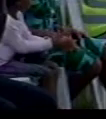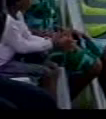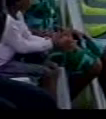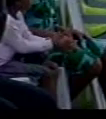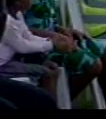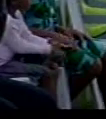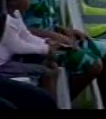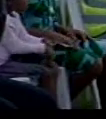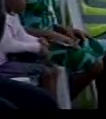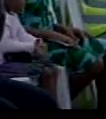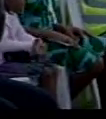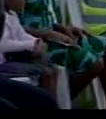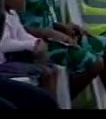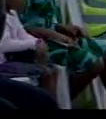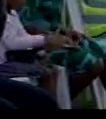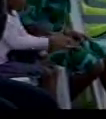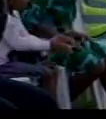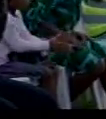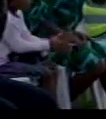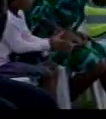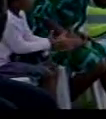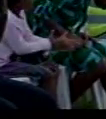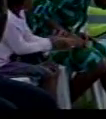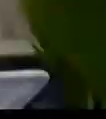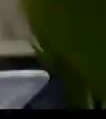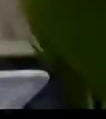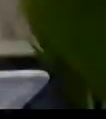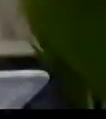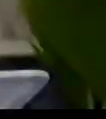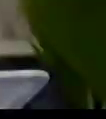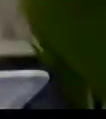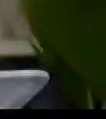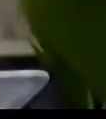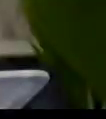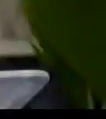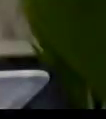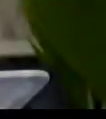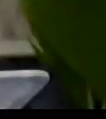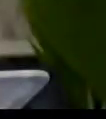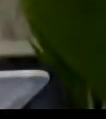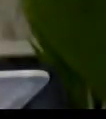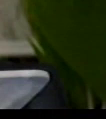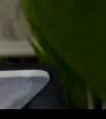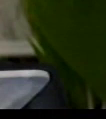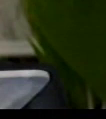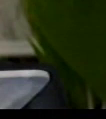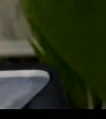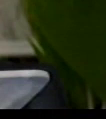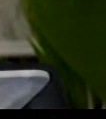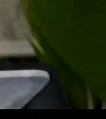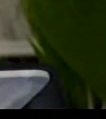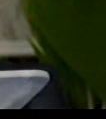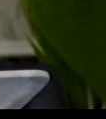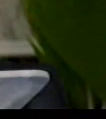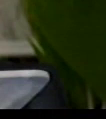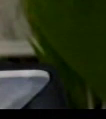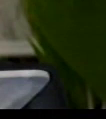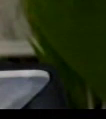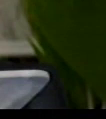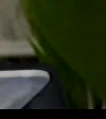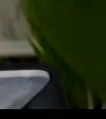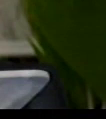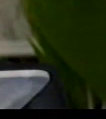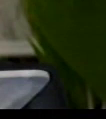amen. This program will hold tomorrow, Friday. It will hold also on Monday, 26th, and hold